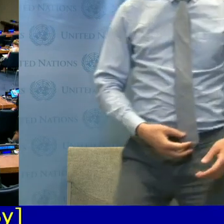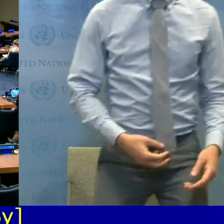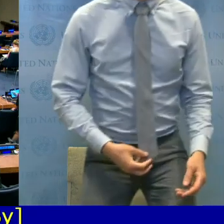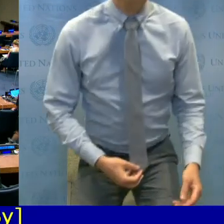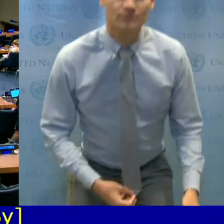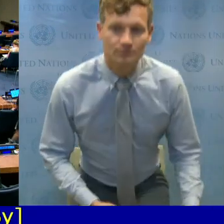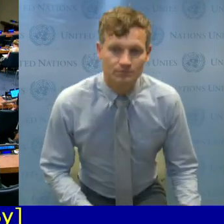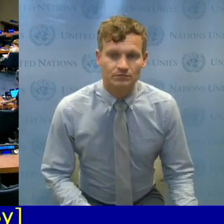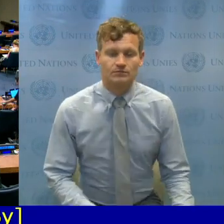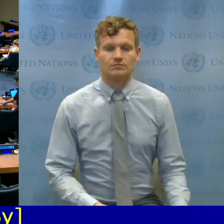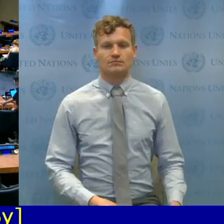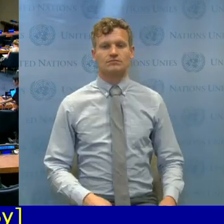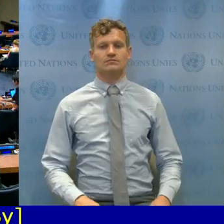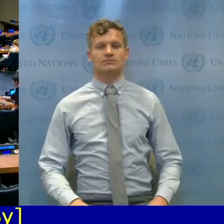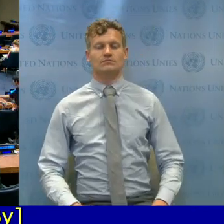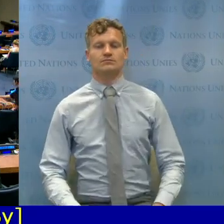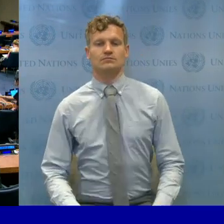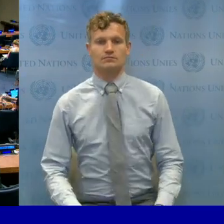delegates,